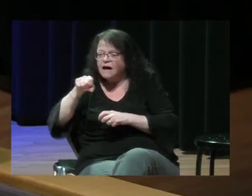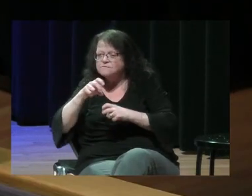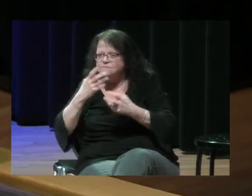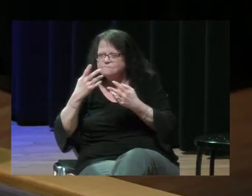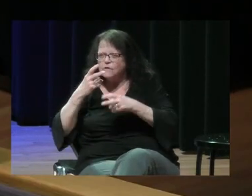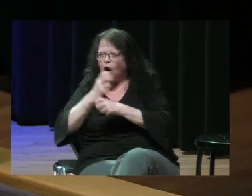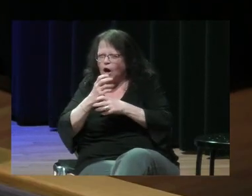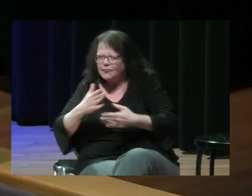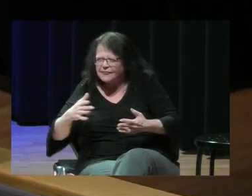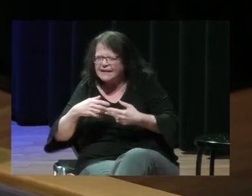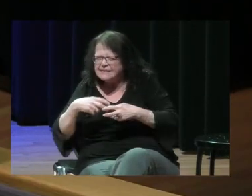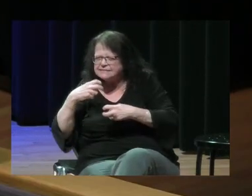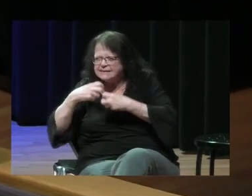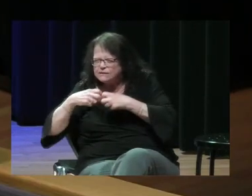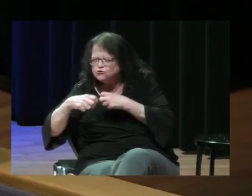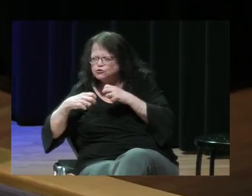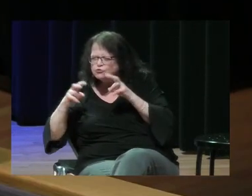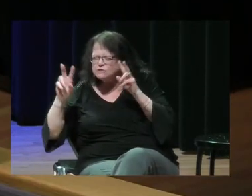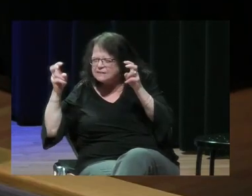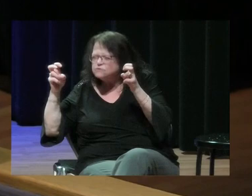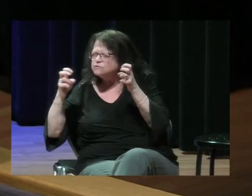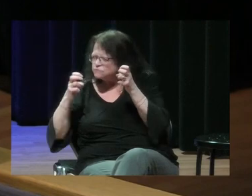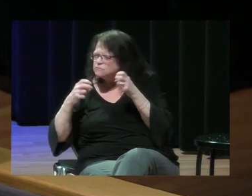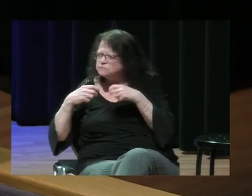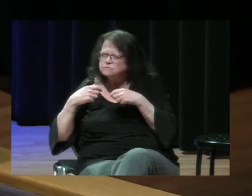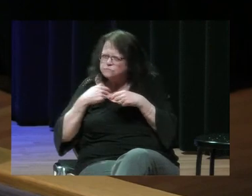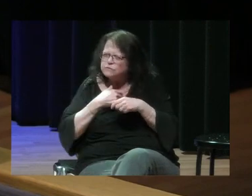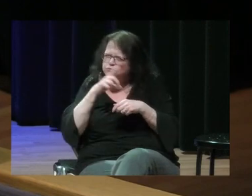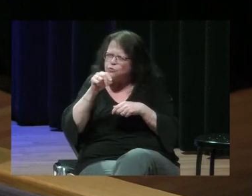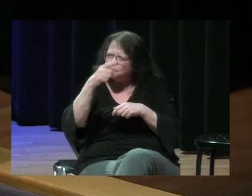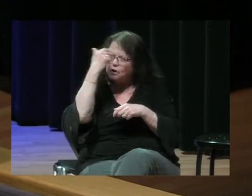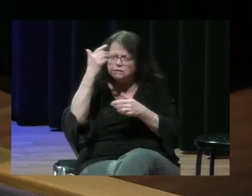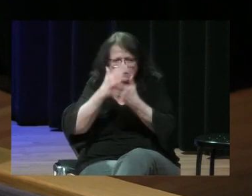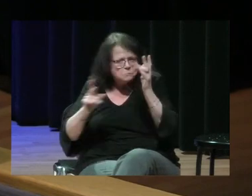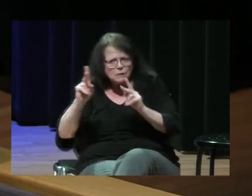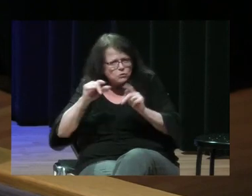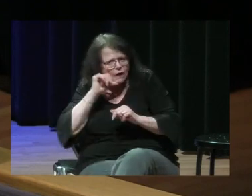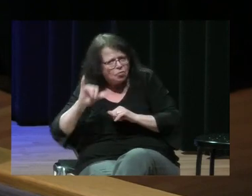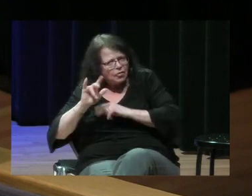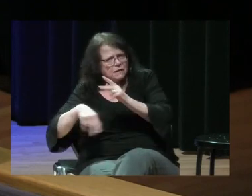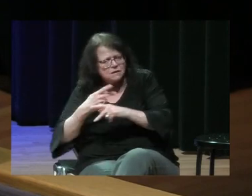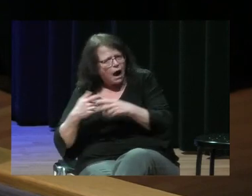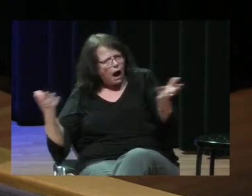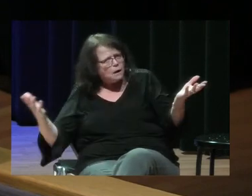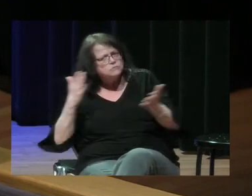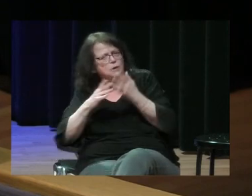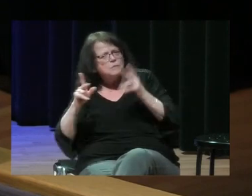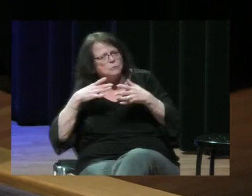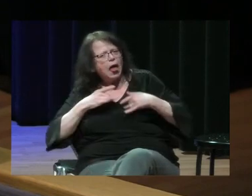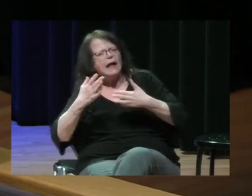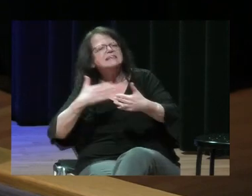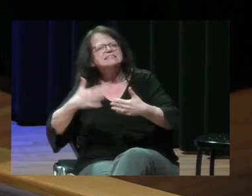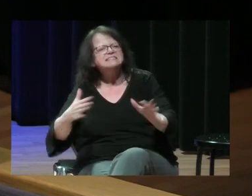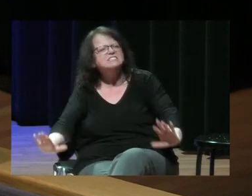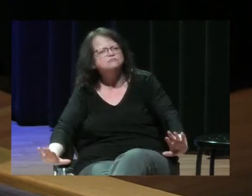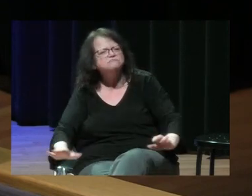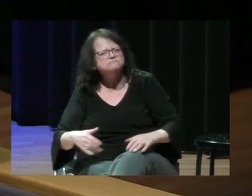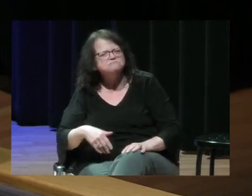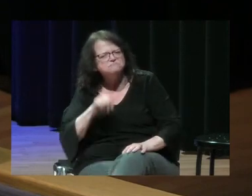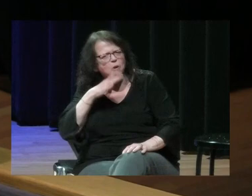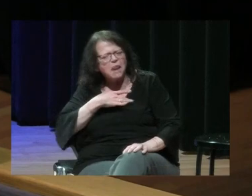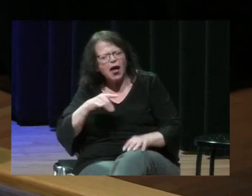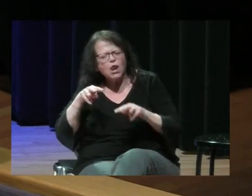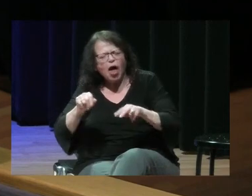not, because there are people that are not like that. There are people that want it to be easy and they don't want to look at difficult